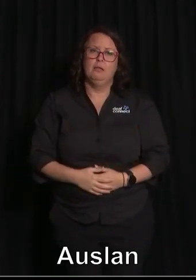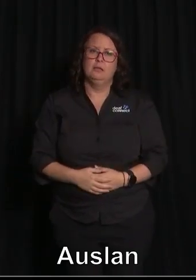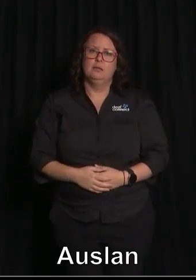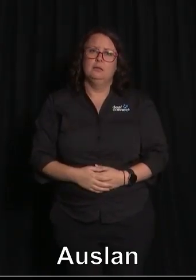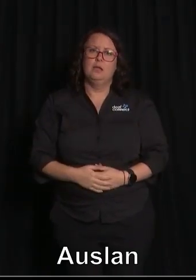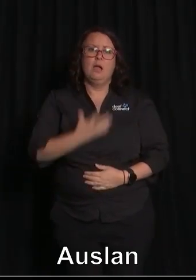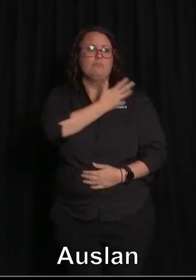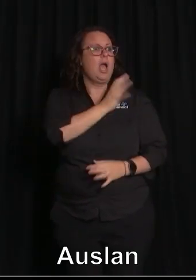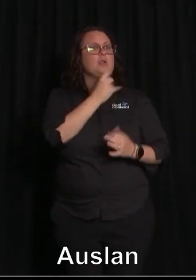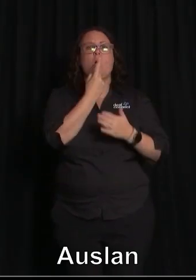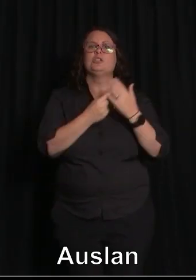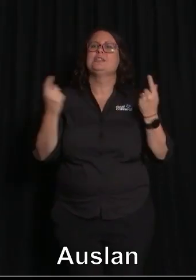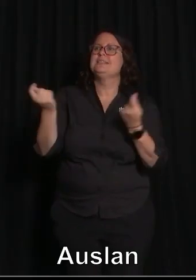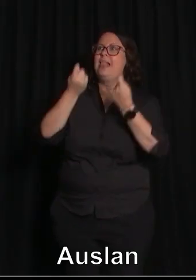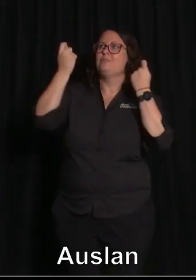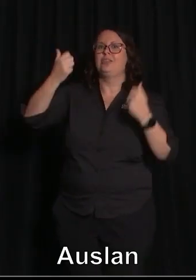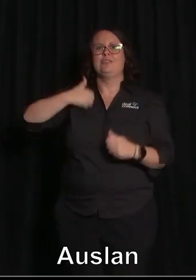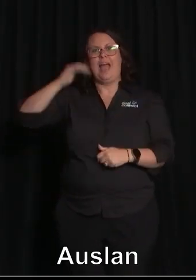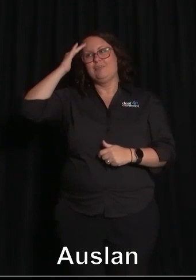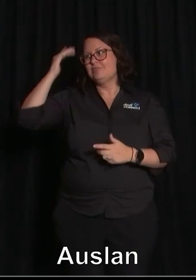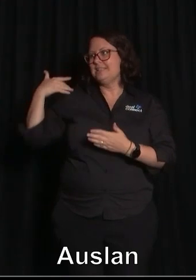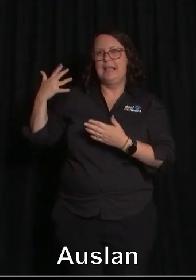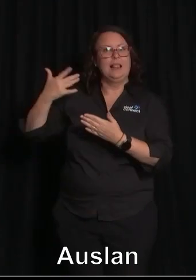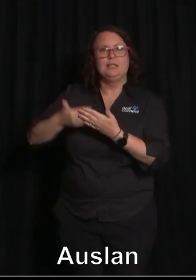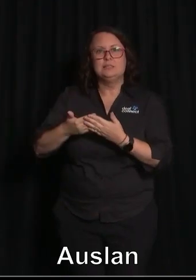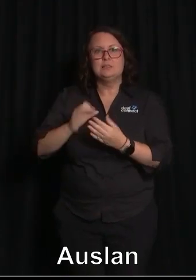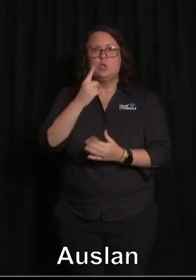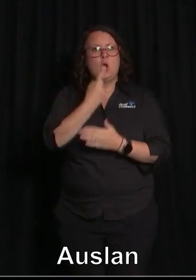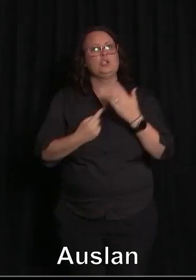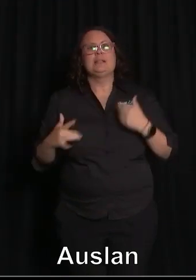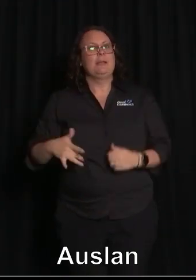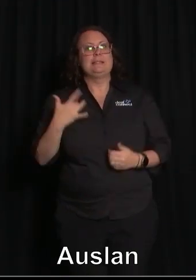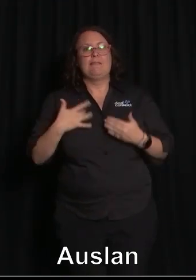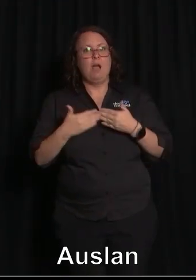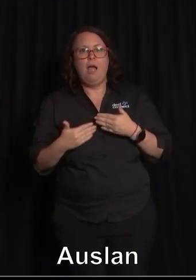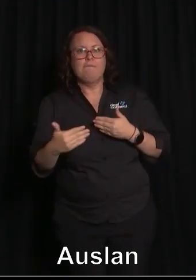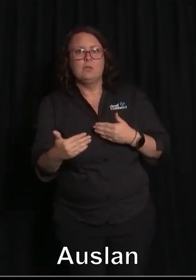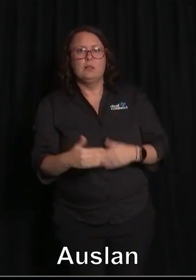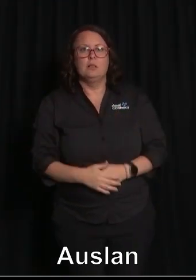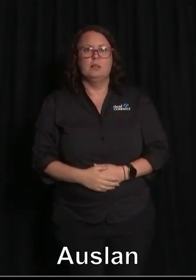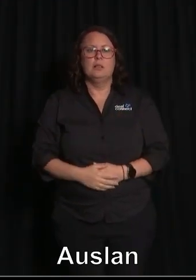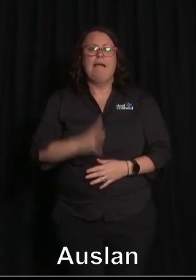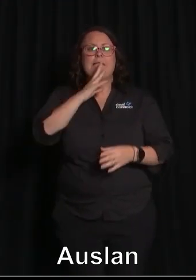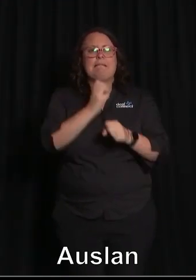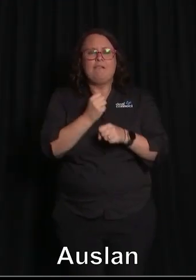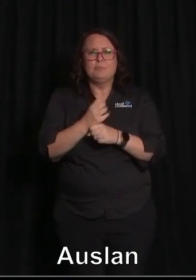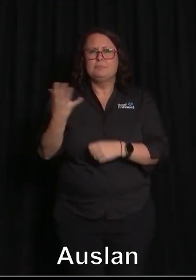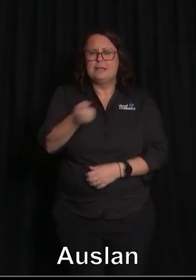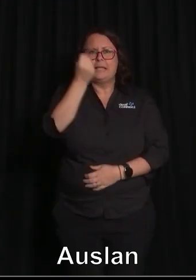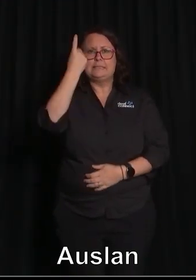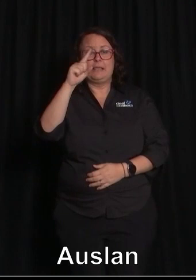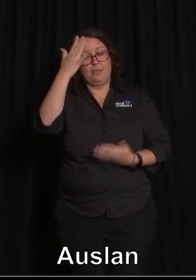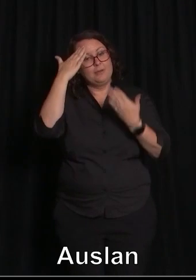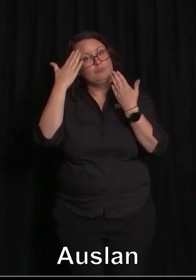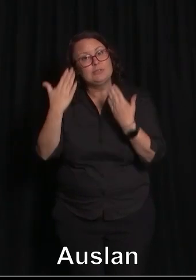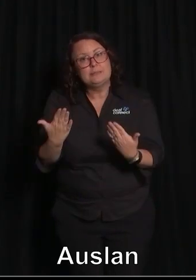of resistance or resilience. It's not just about survival. And states must understand that they must respect